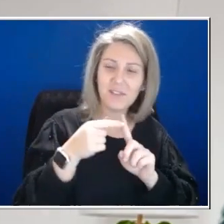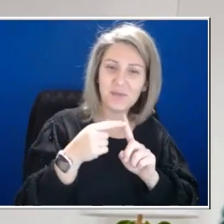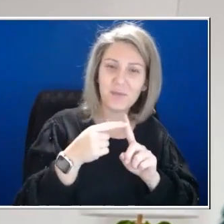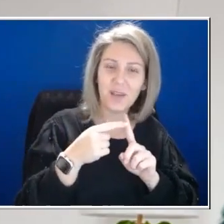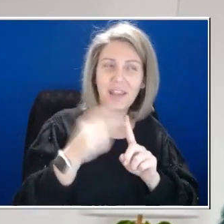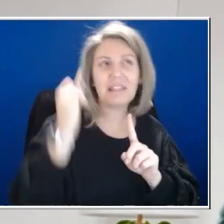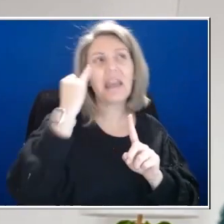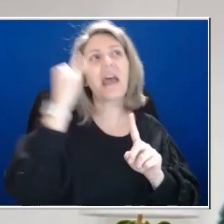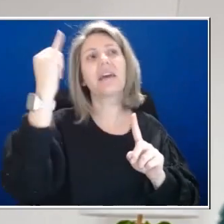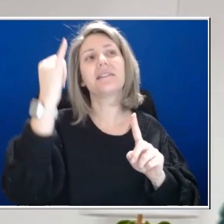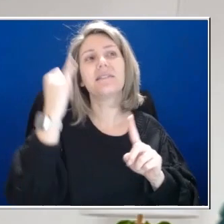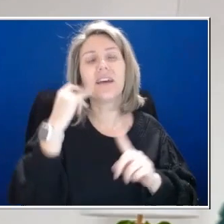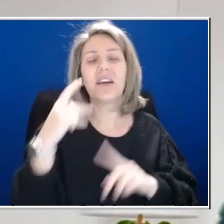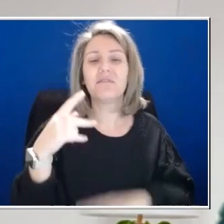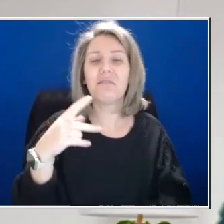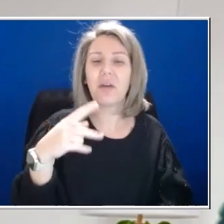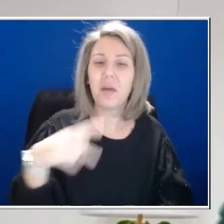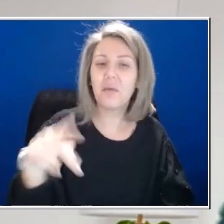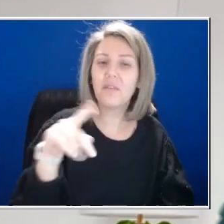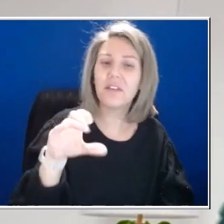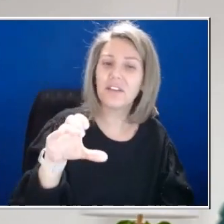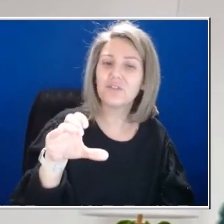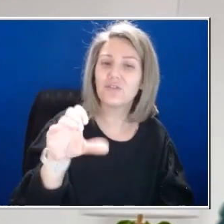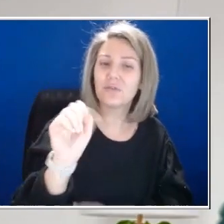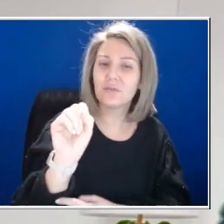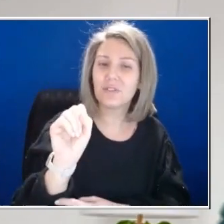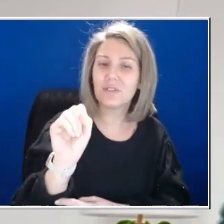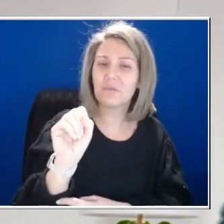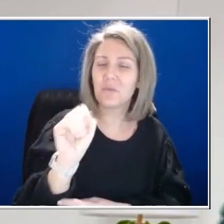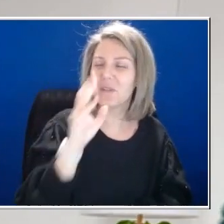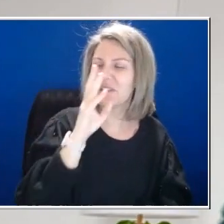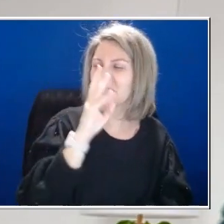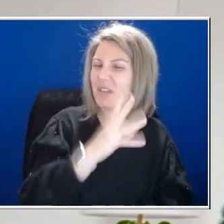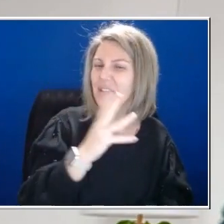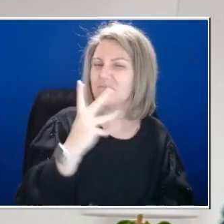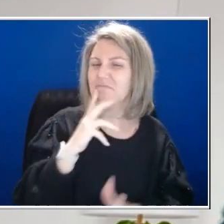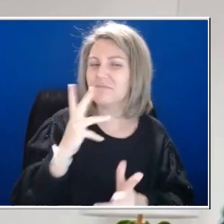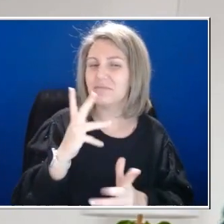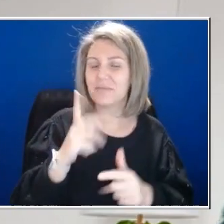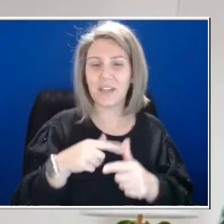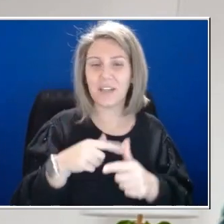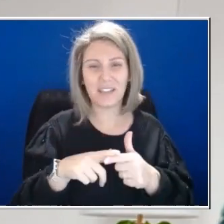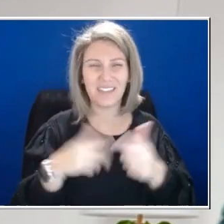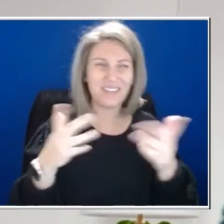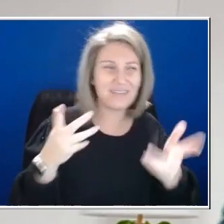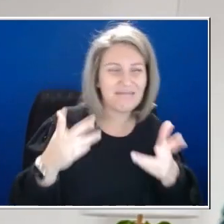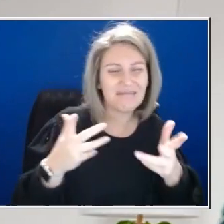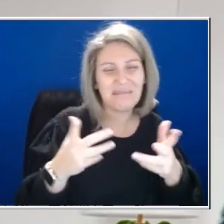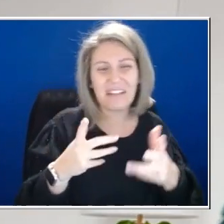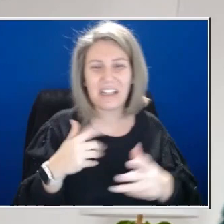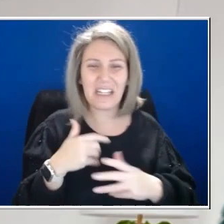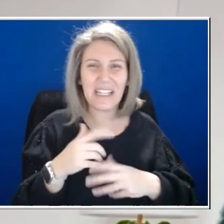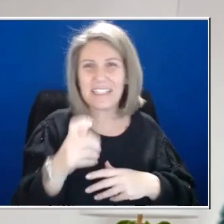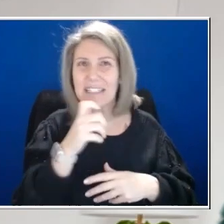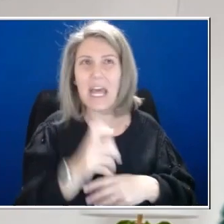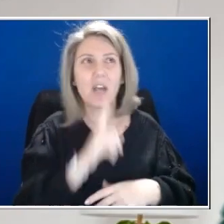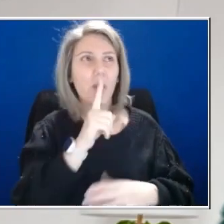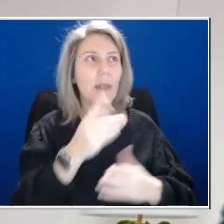idea of pelvic congestion syndrome was kind of dismissed. And when this, that's not really a